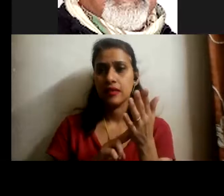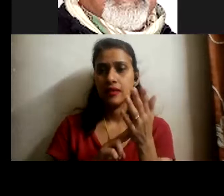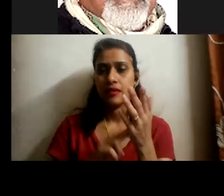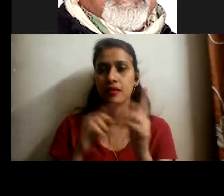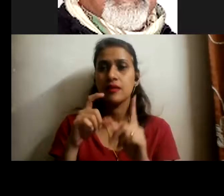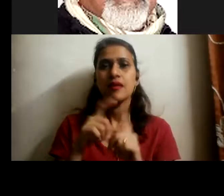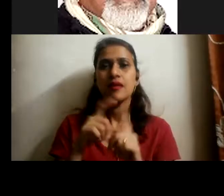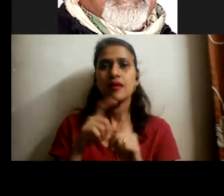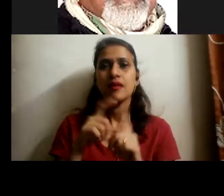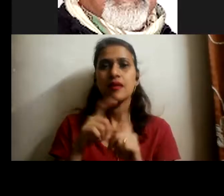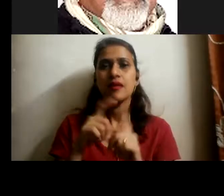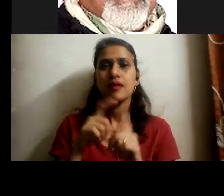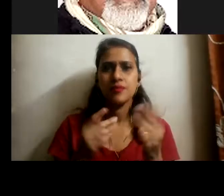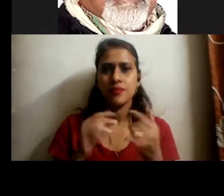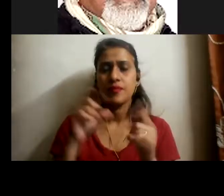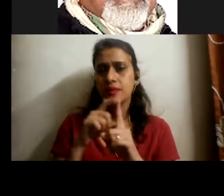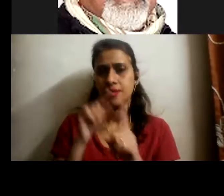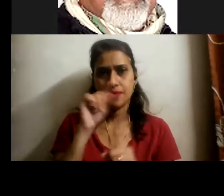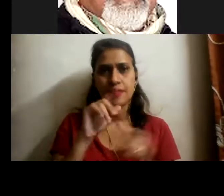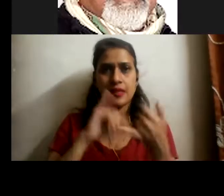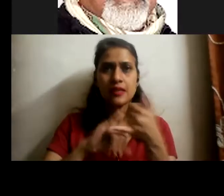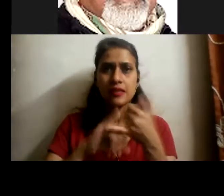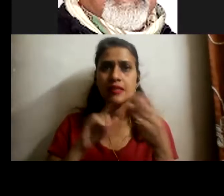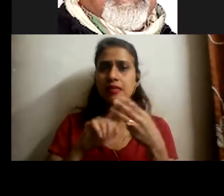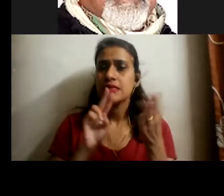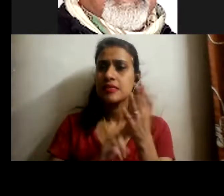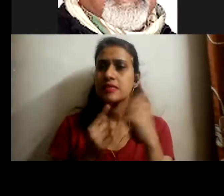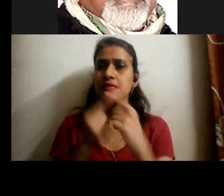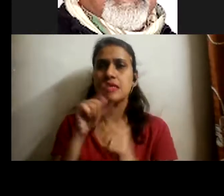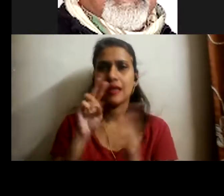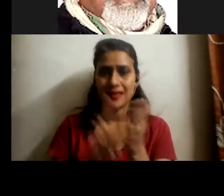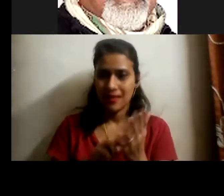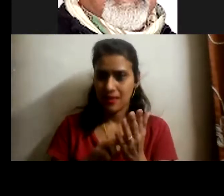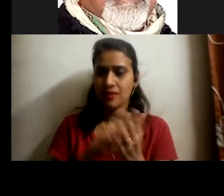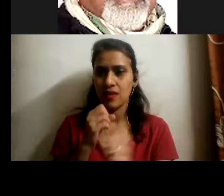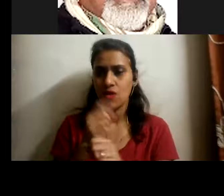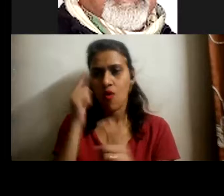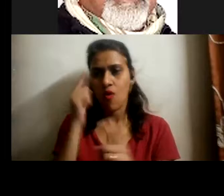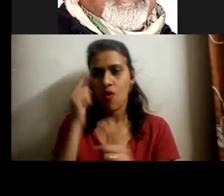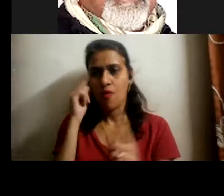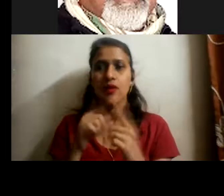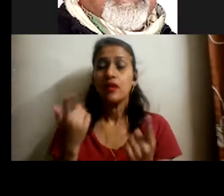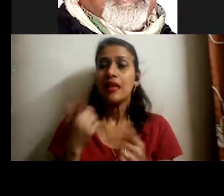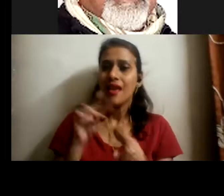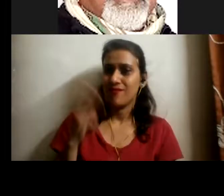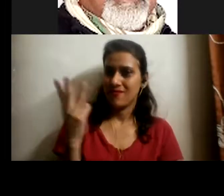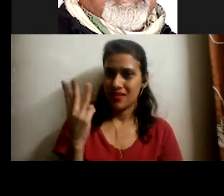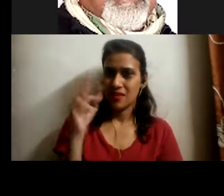minority. That is, majority, let's say there are 5 judges, and 3 judges have